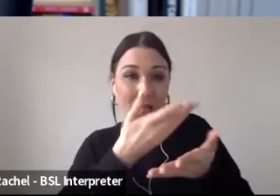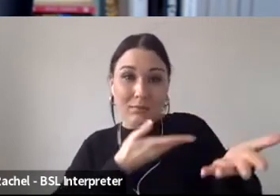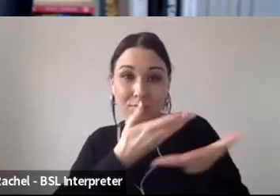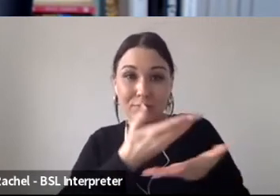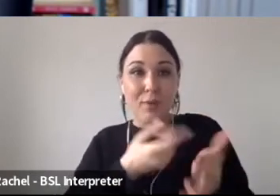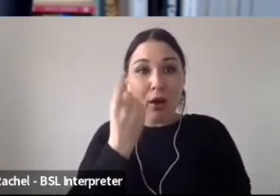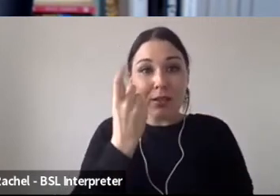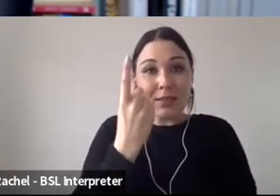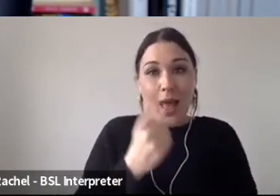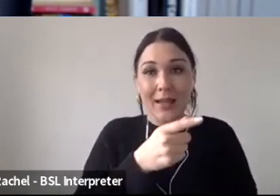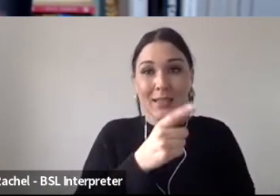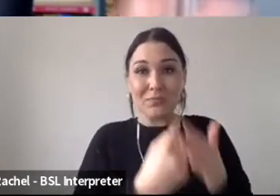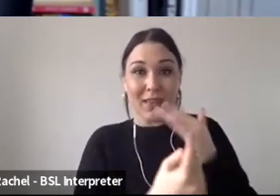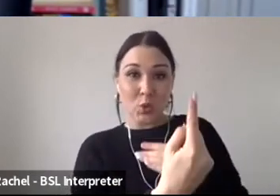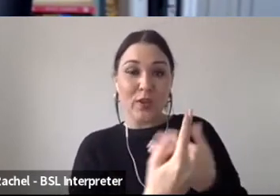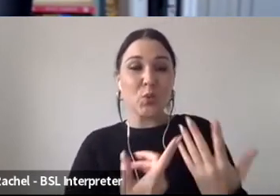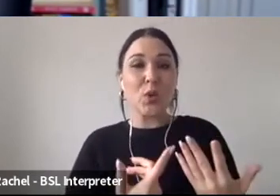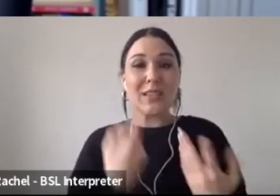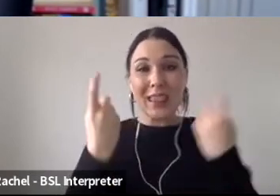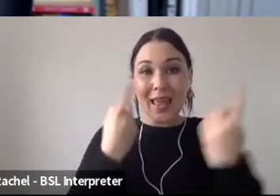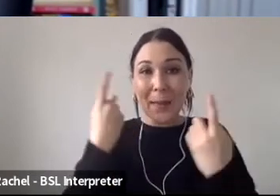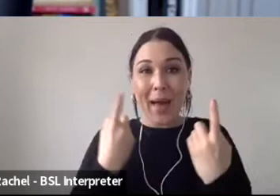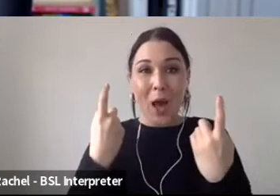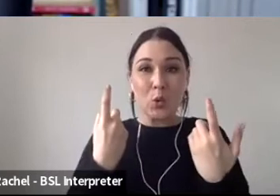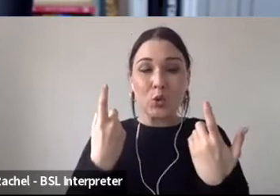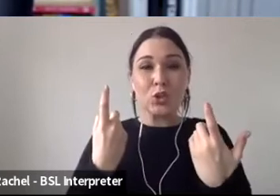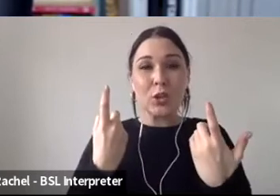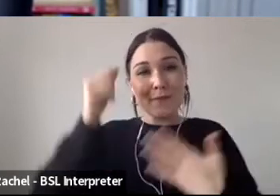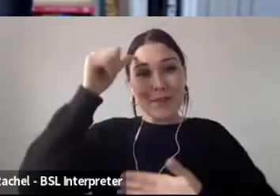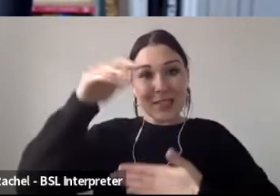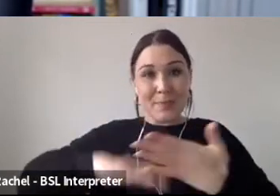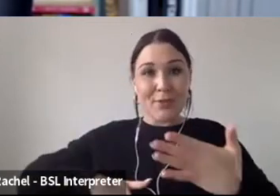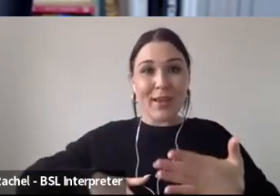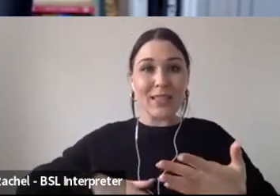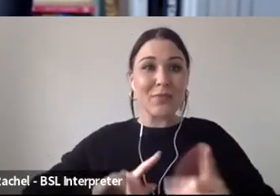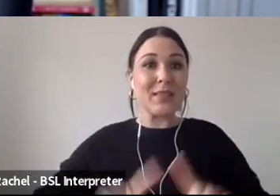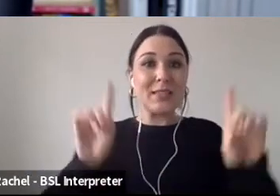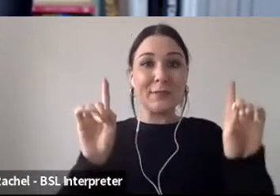individuals and think about their combined intersectional experience of difference. And